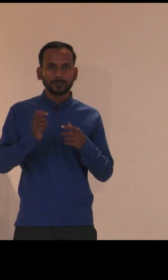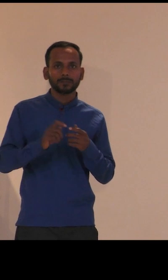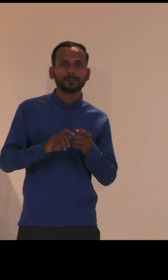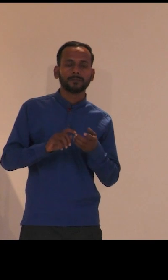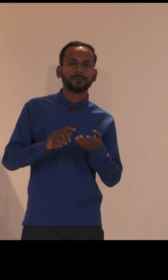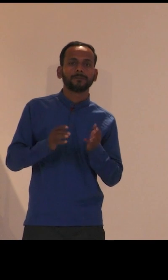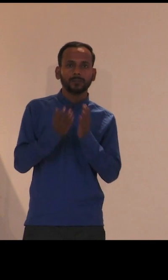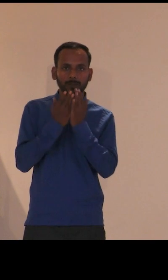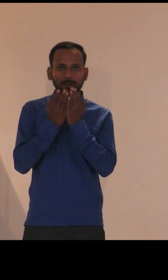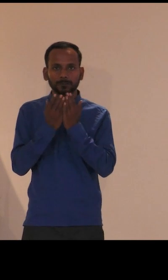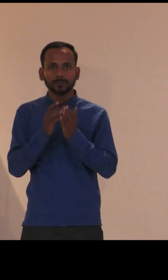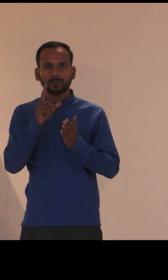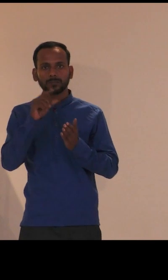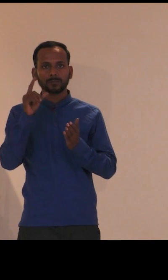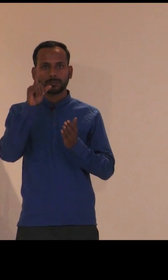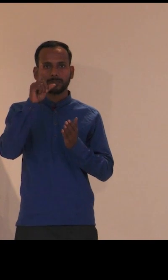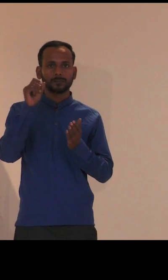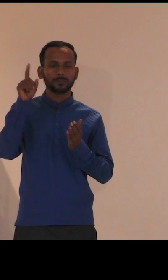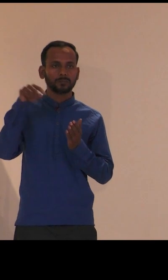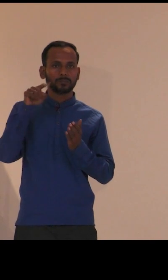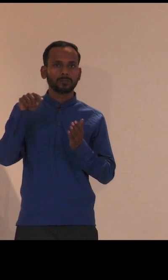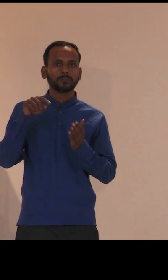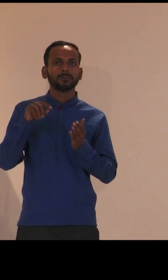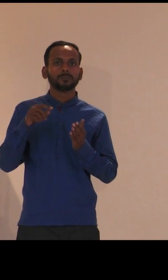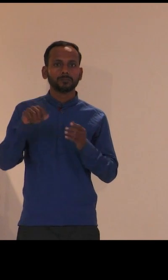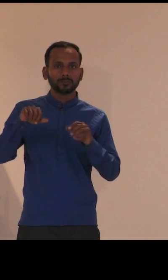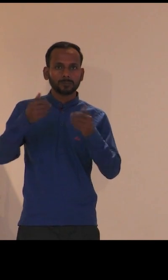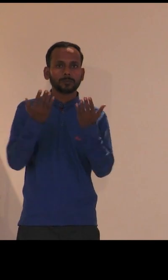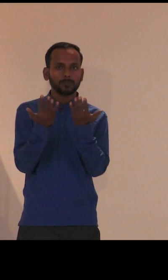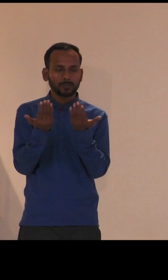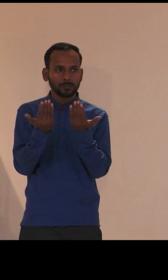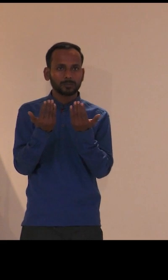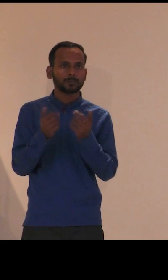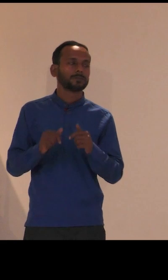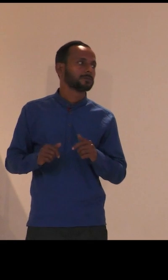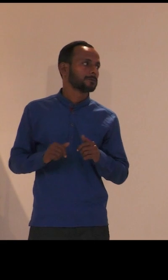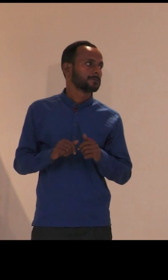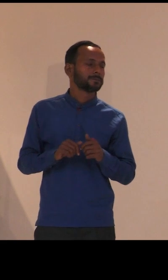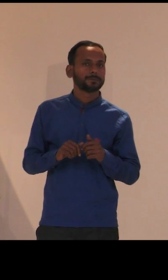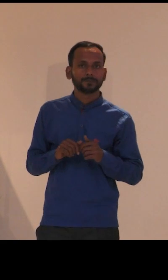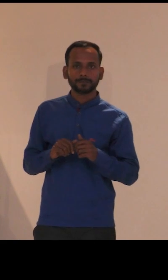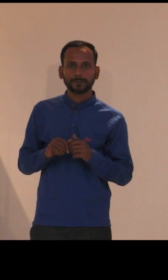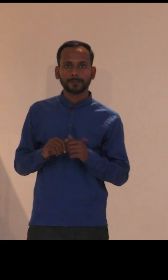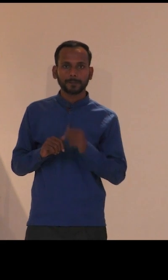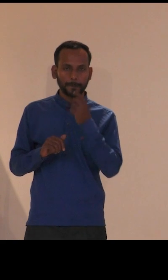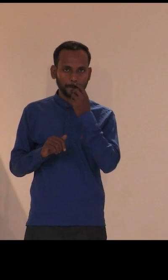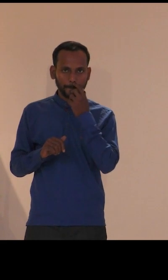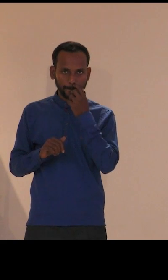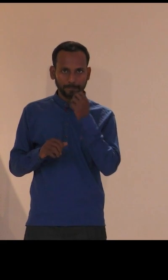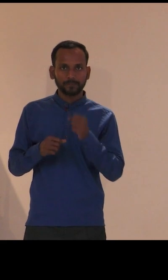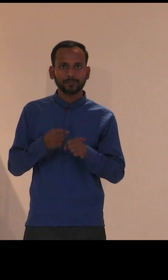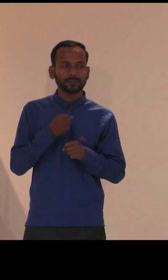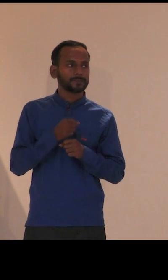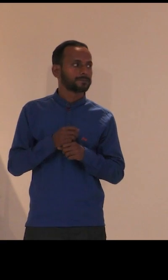of us from the privileged part of our society that Charlene referred to, we take them for granted, but which